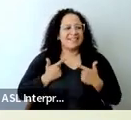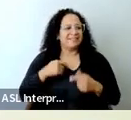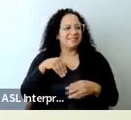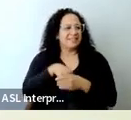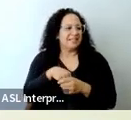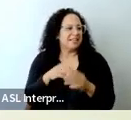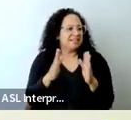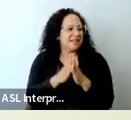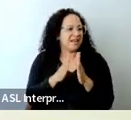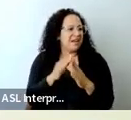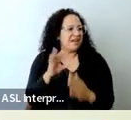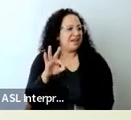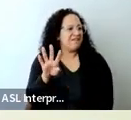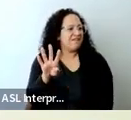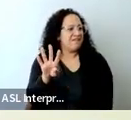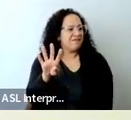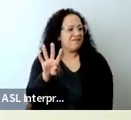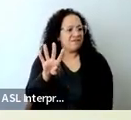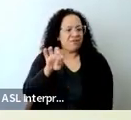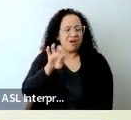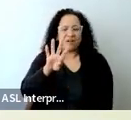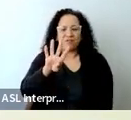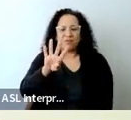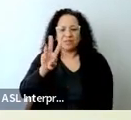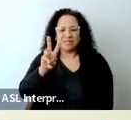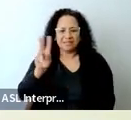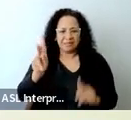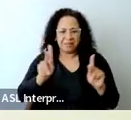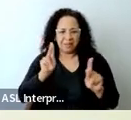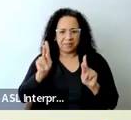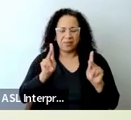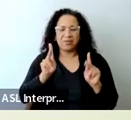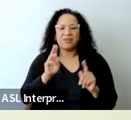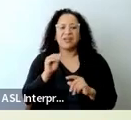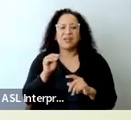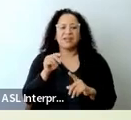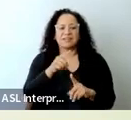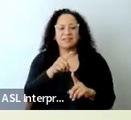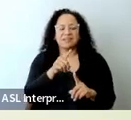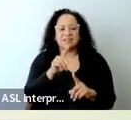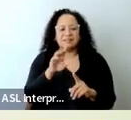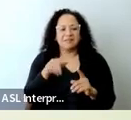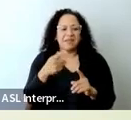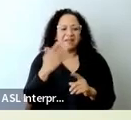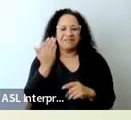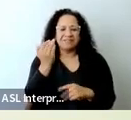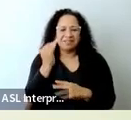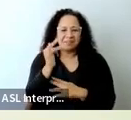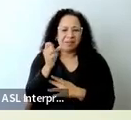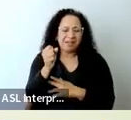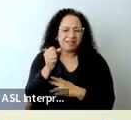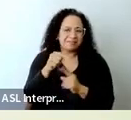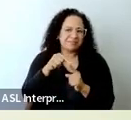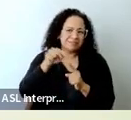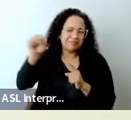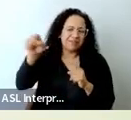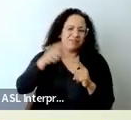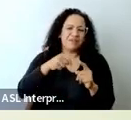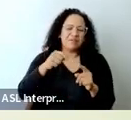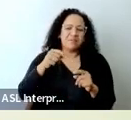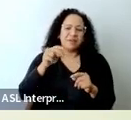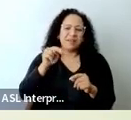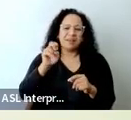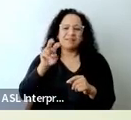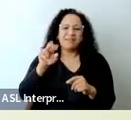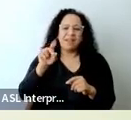town of 446 people, and he is about 15 miles from the Nevada border,